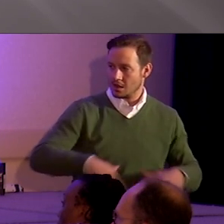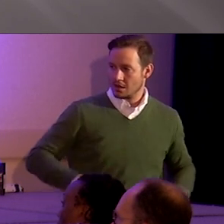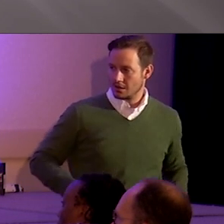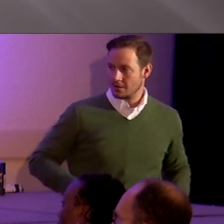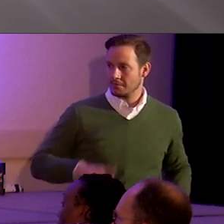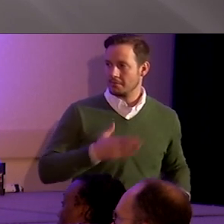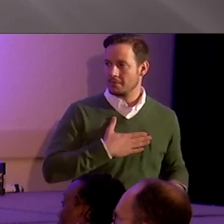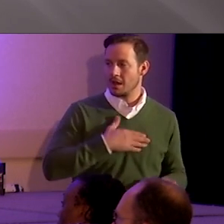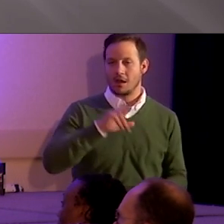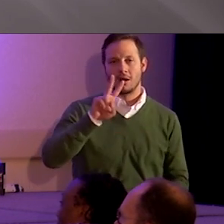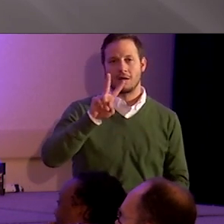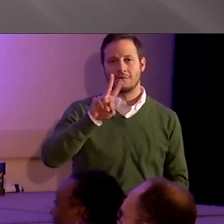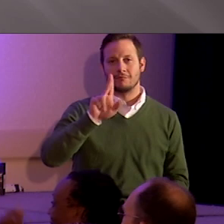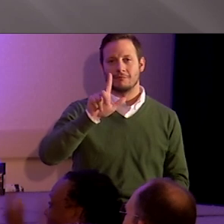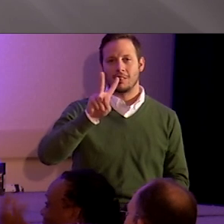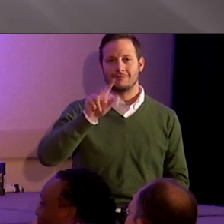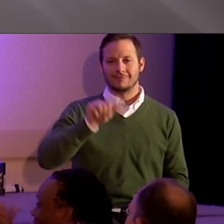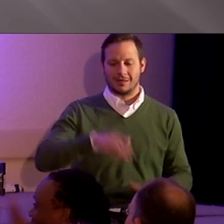there instead.